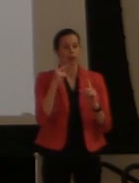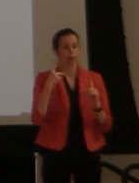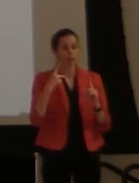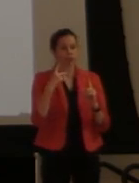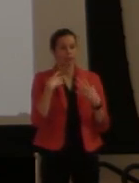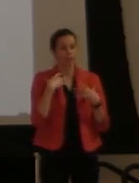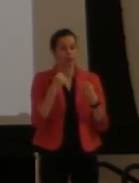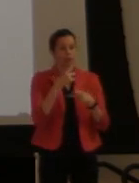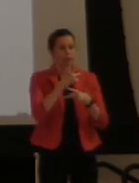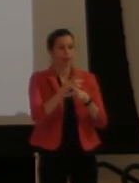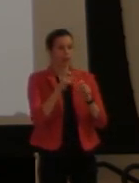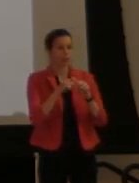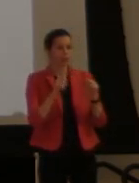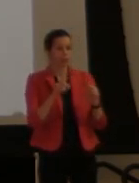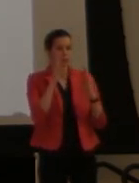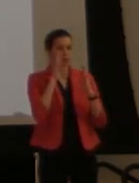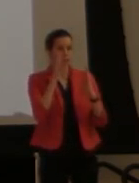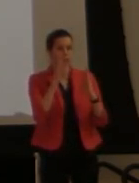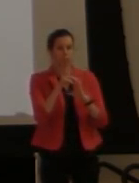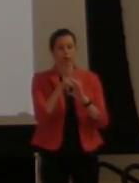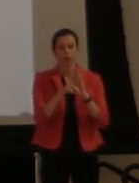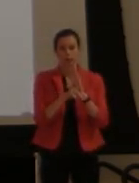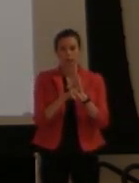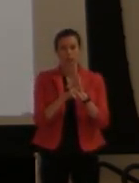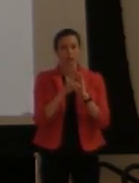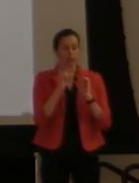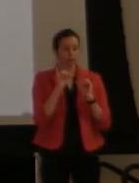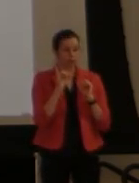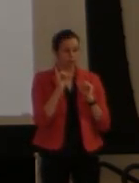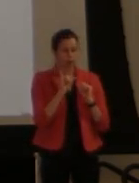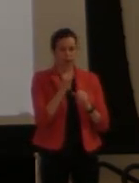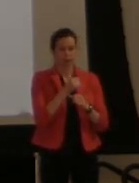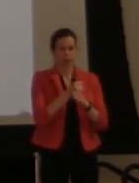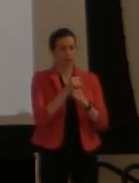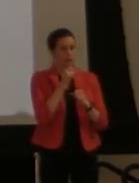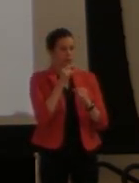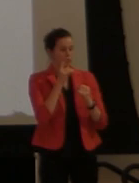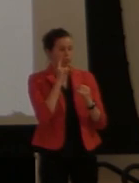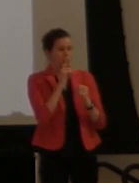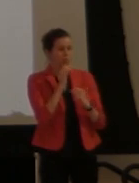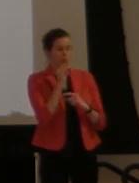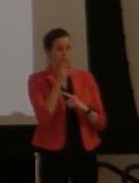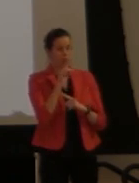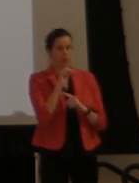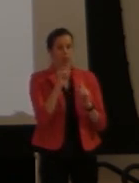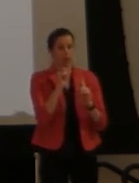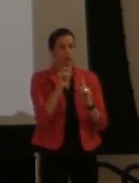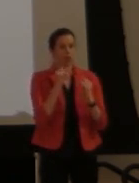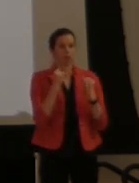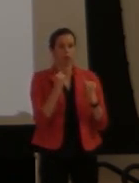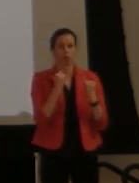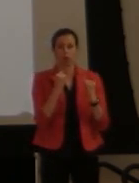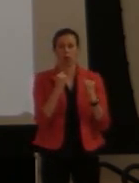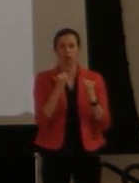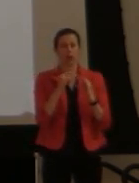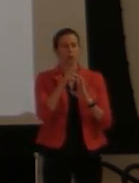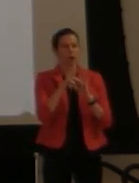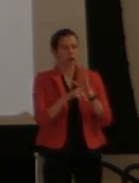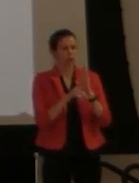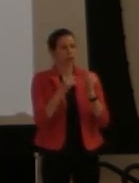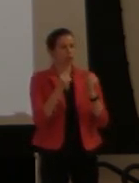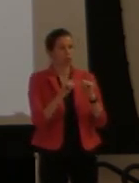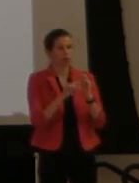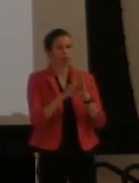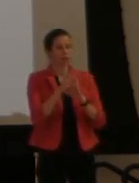of Healthcare System and Innovation Policy at the Health Policy Institute of Ohio. She leads work on current and emerging health policy